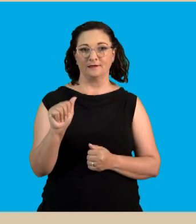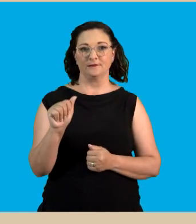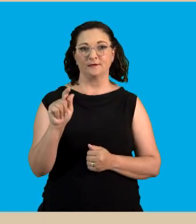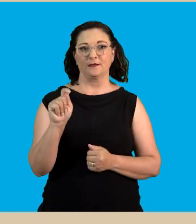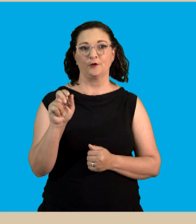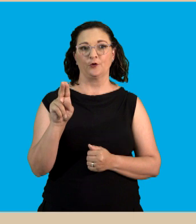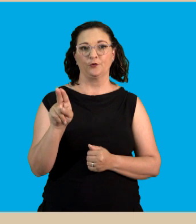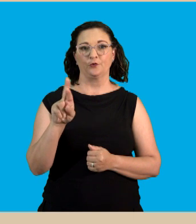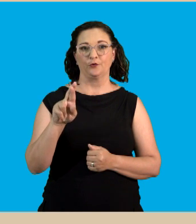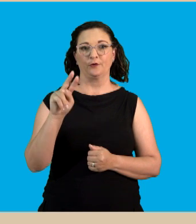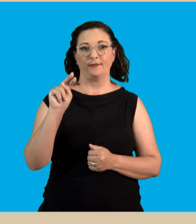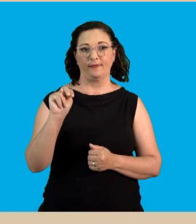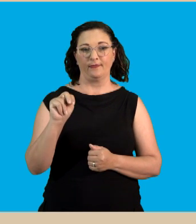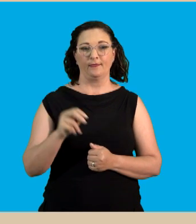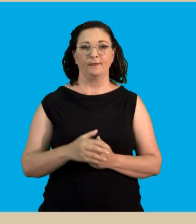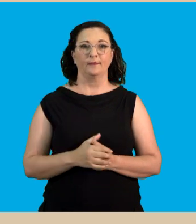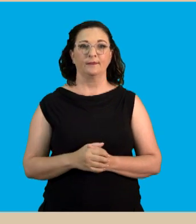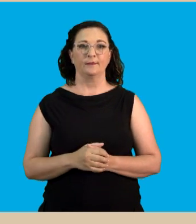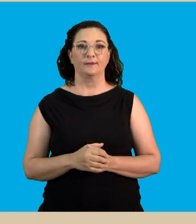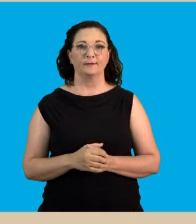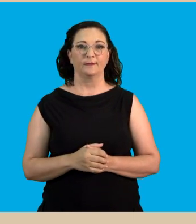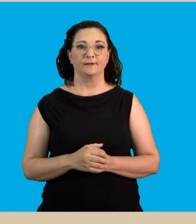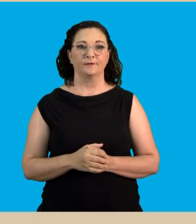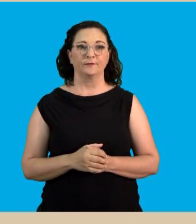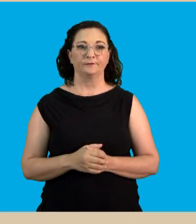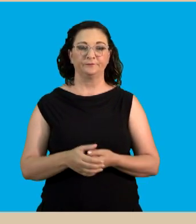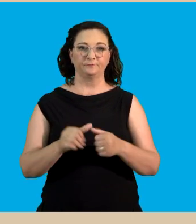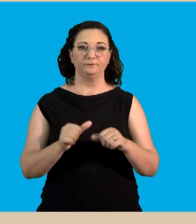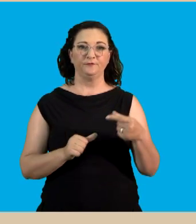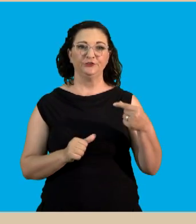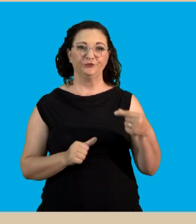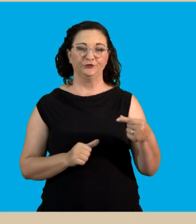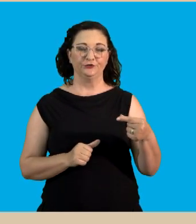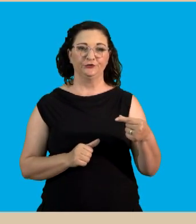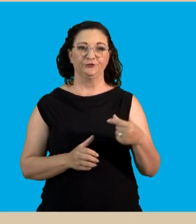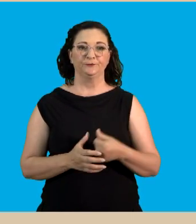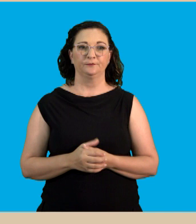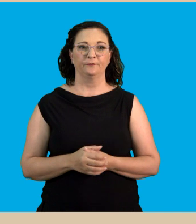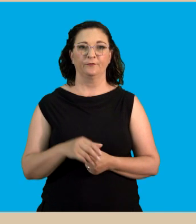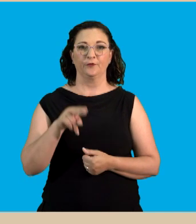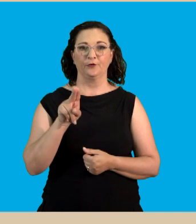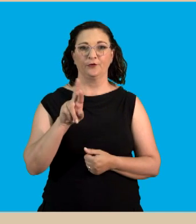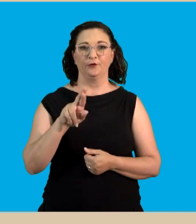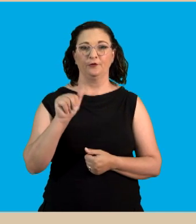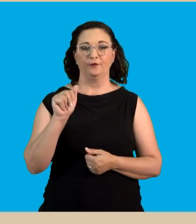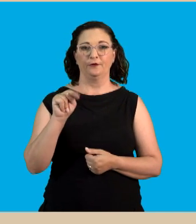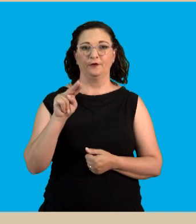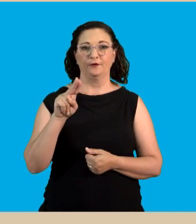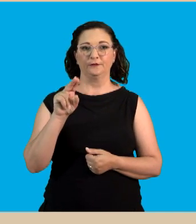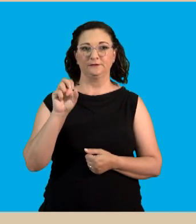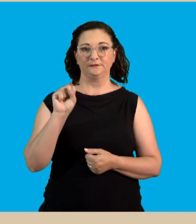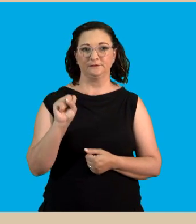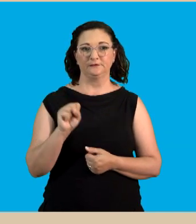Saturn. And then us is letter G there, which represent